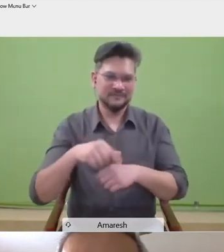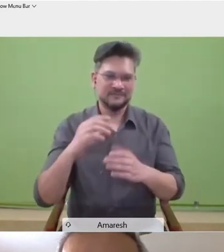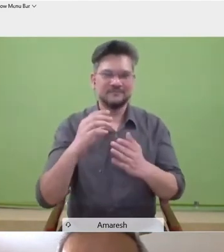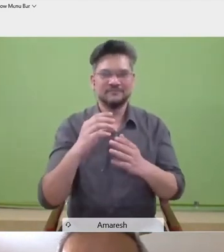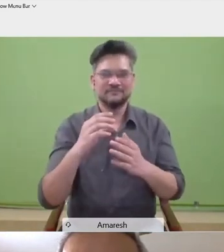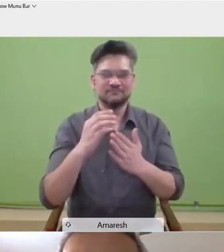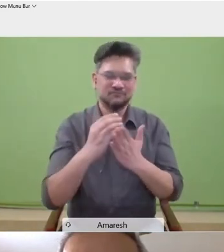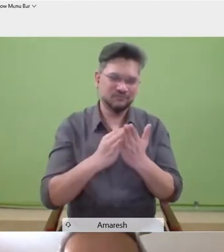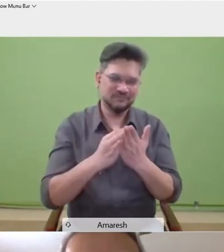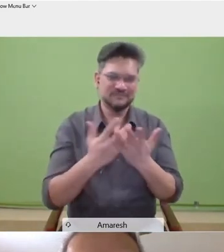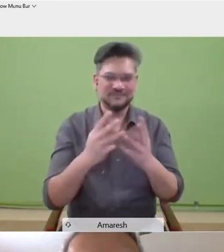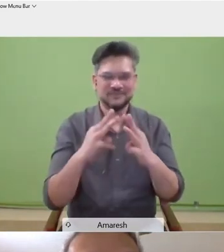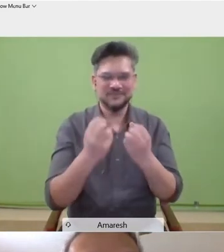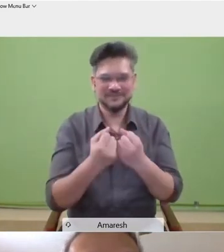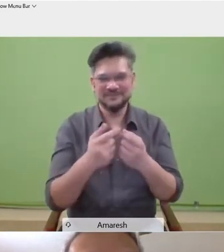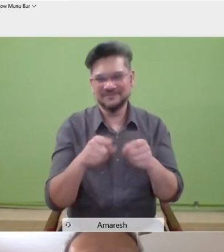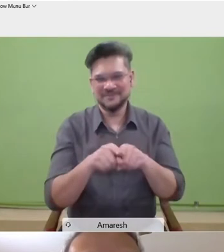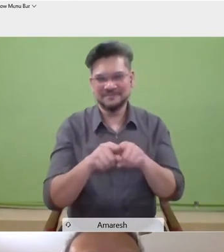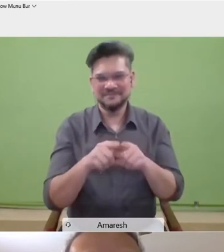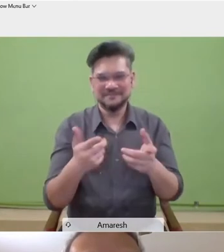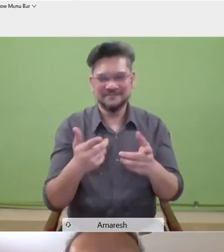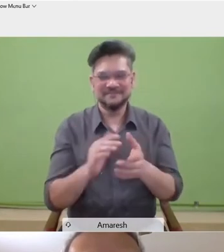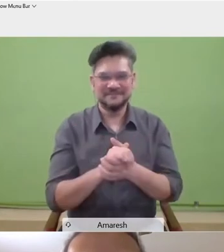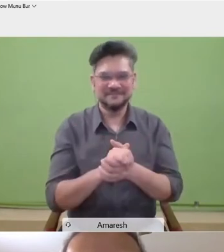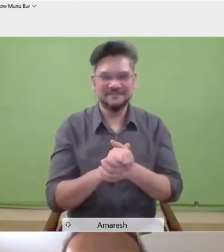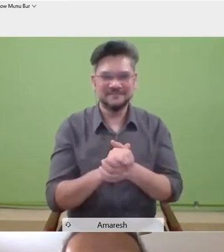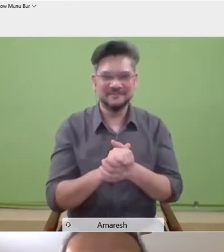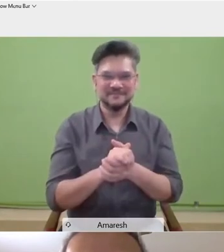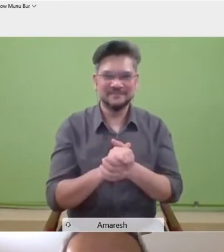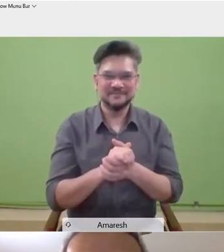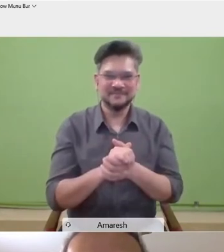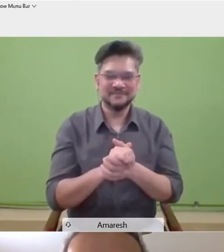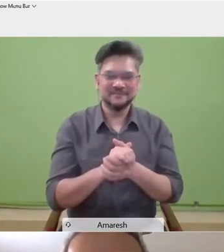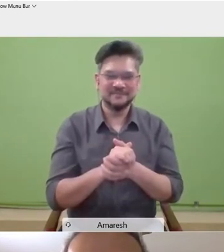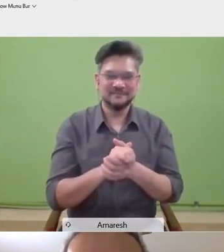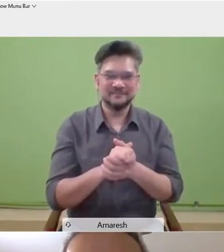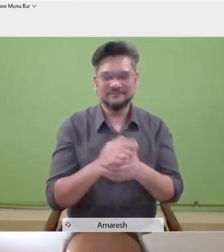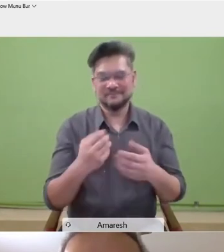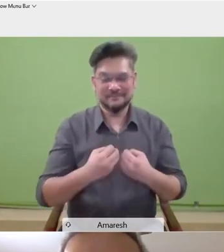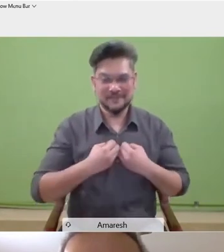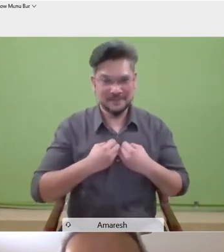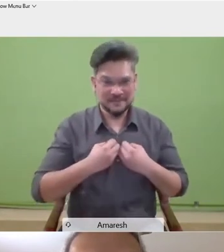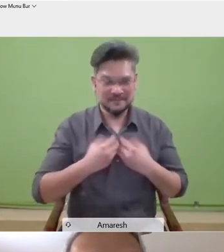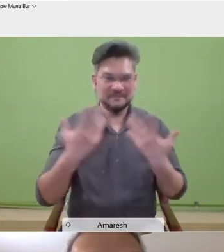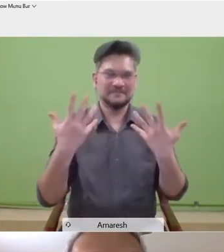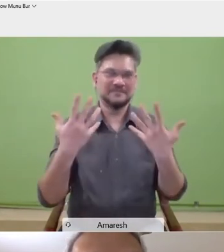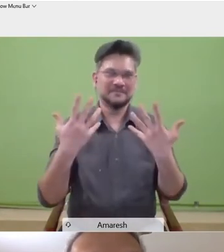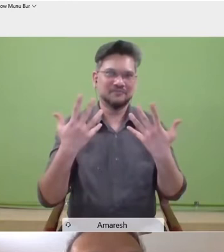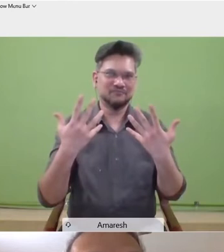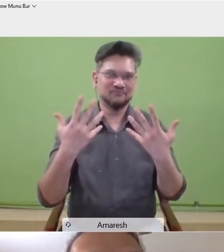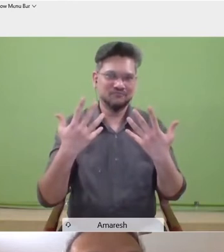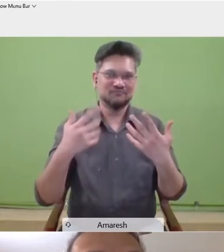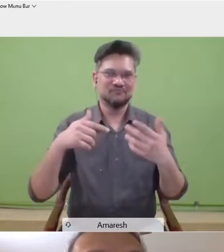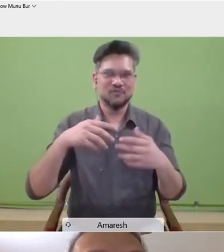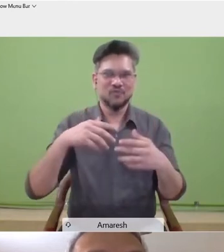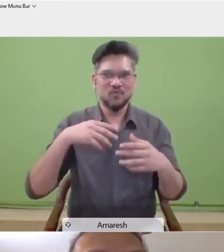workshop uh yes um so delighted that uh we are all learning